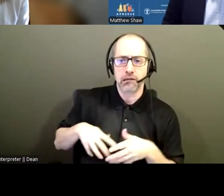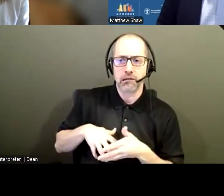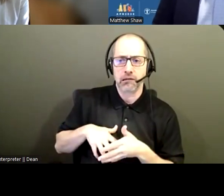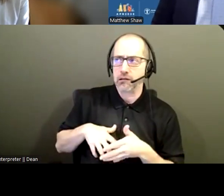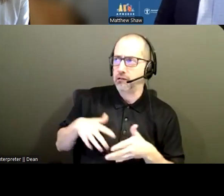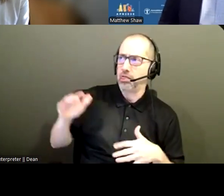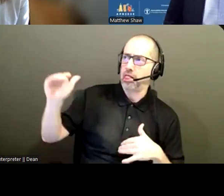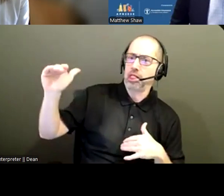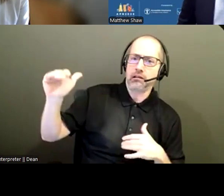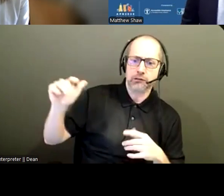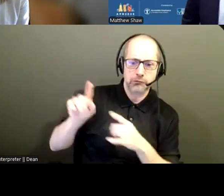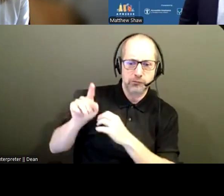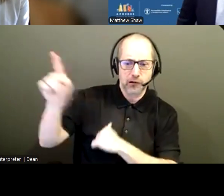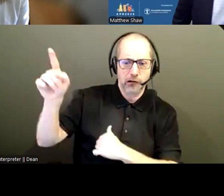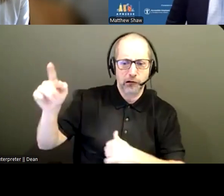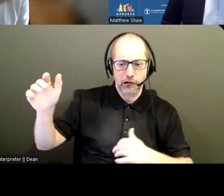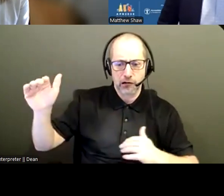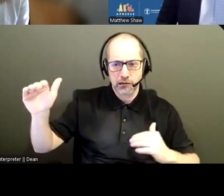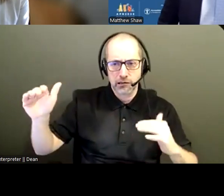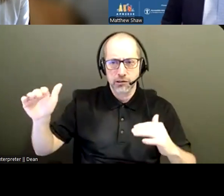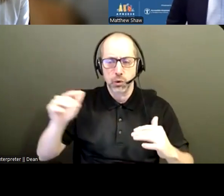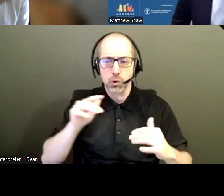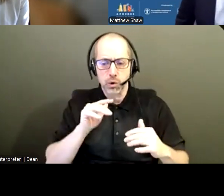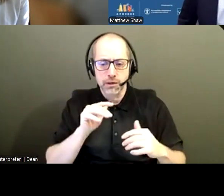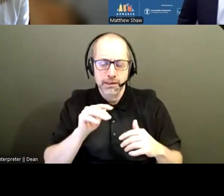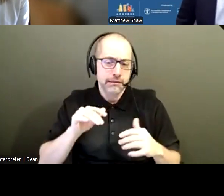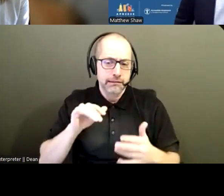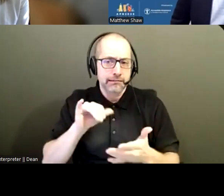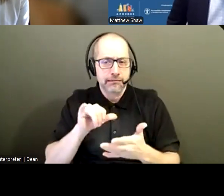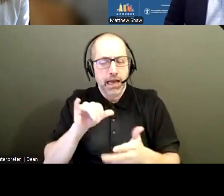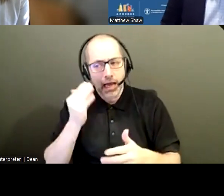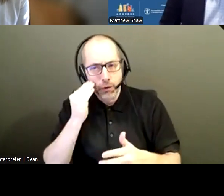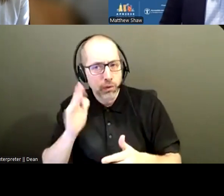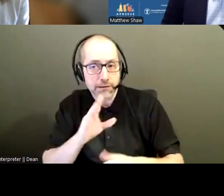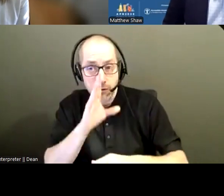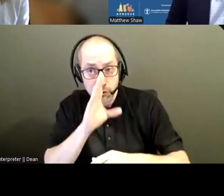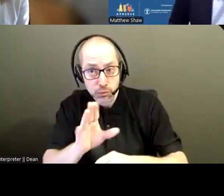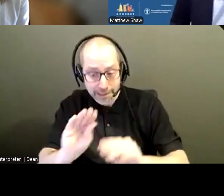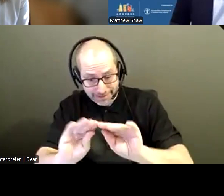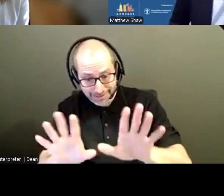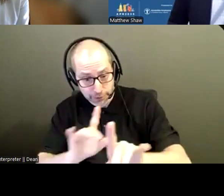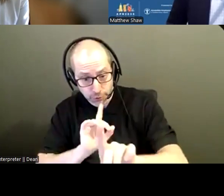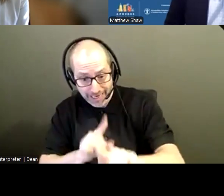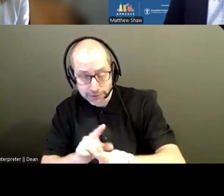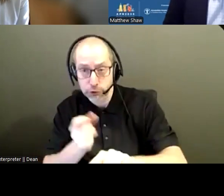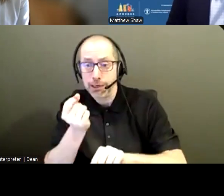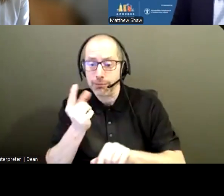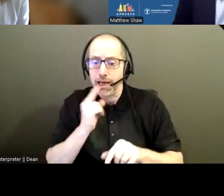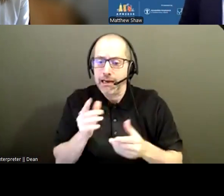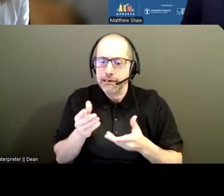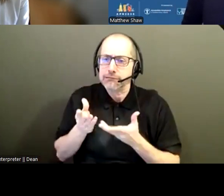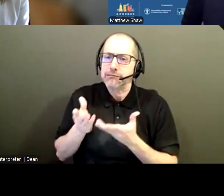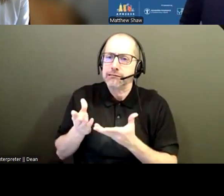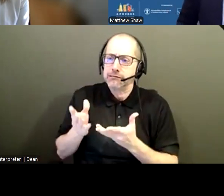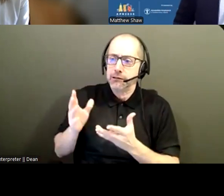we're measuring and why. I know that's not a direct answer to that question, but that's one of the things I would say generally